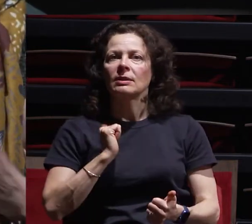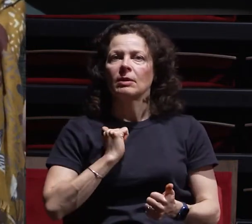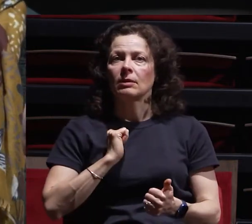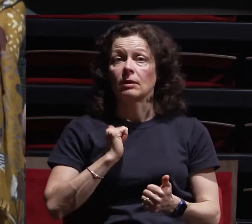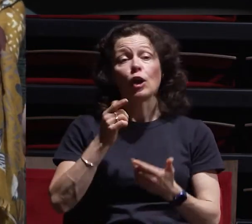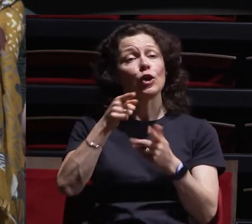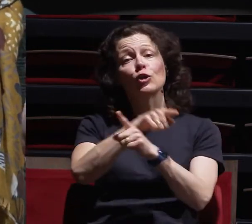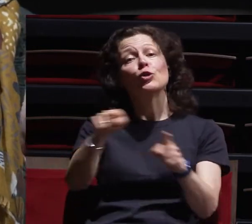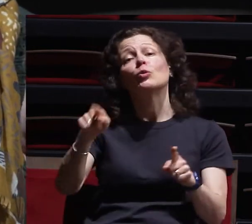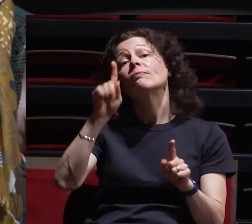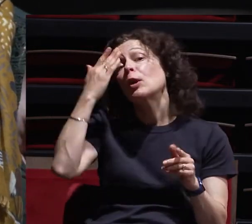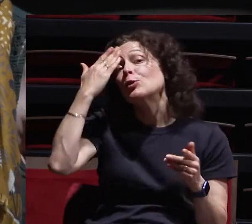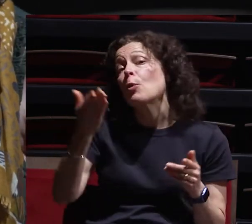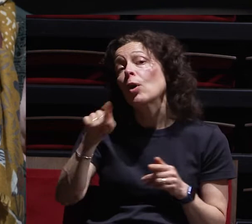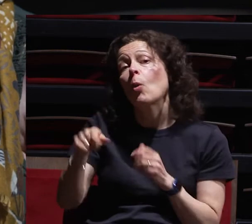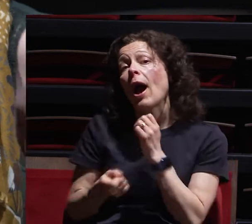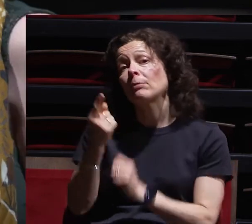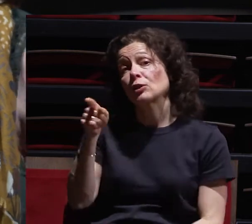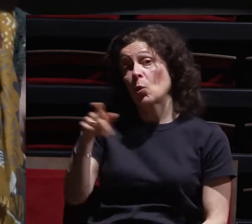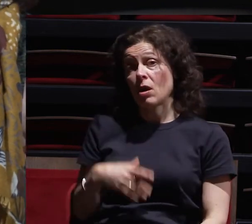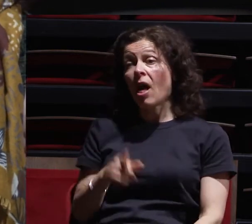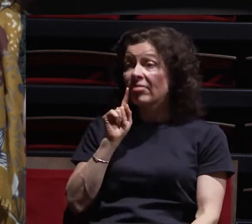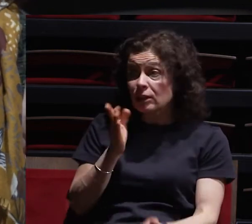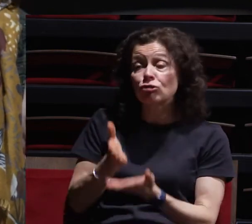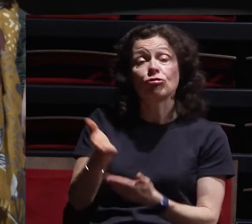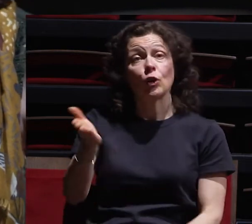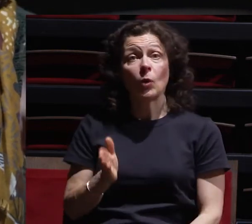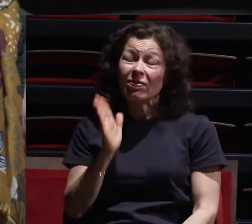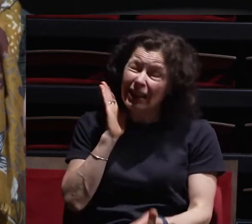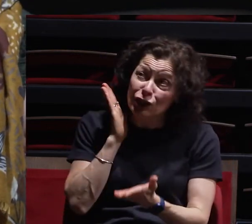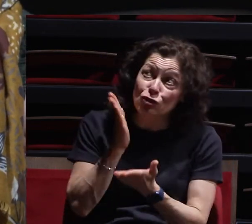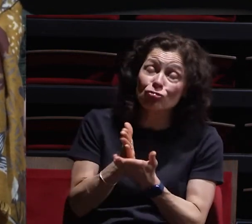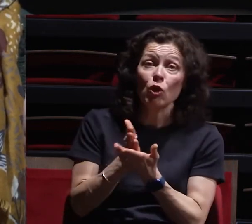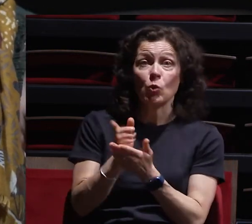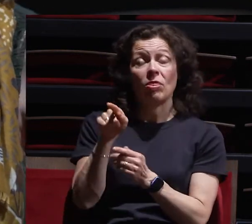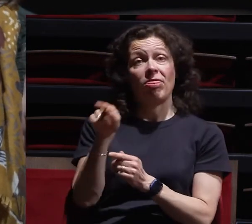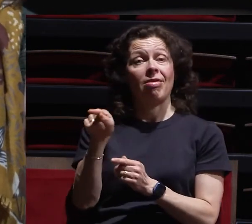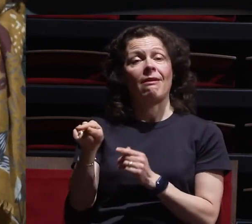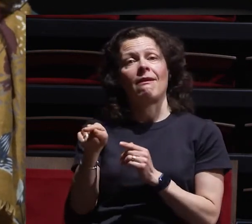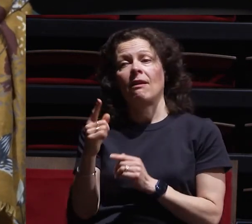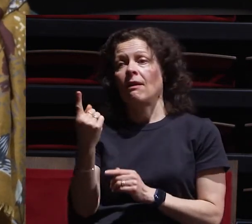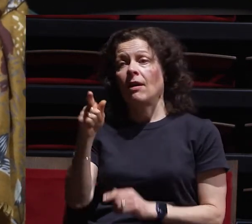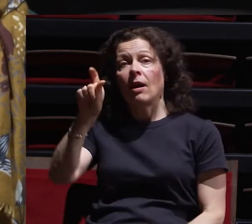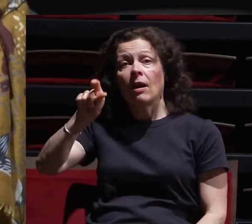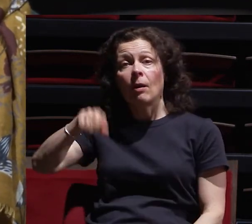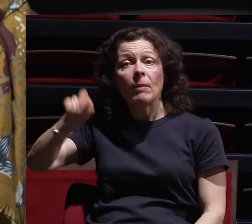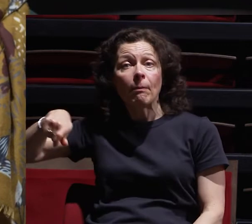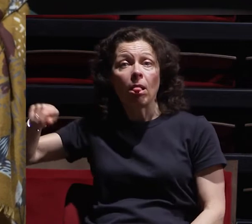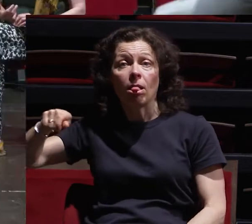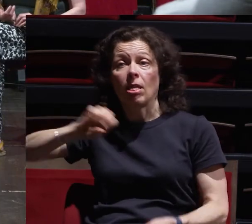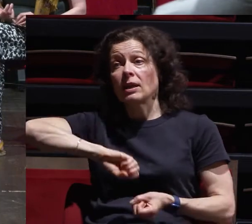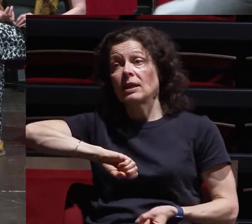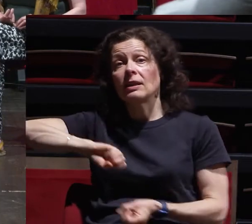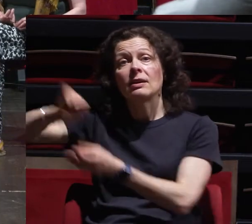the audience's expectation to go, and no, you don't get to find out what happens to her, because that's true. That's the truth of